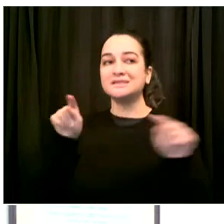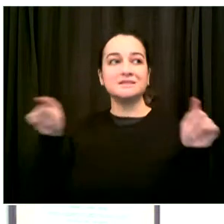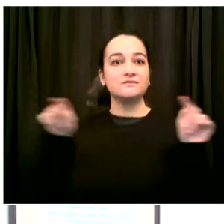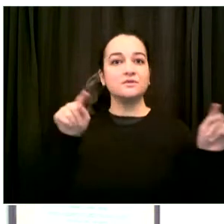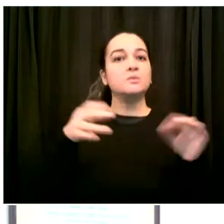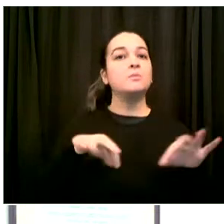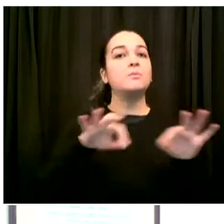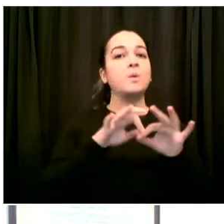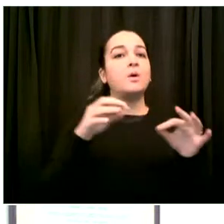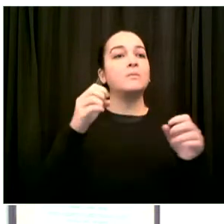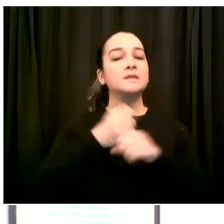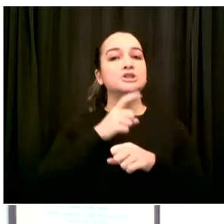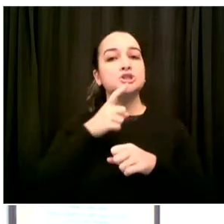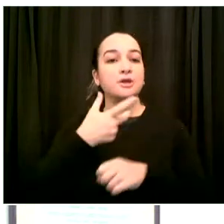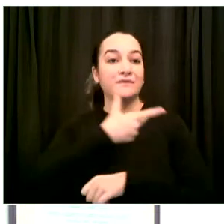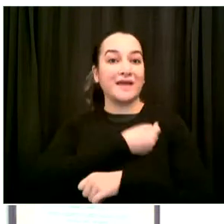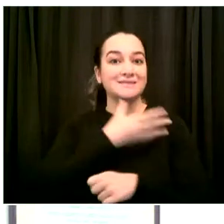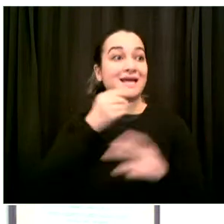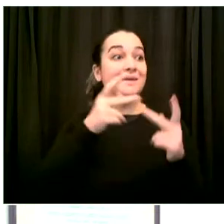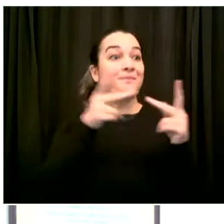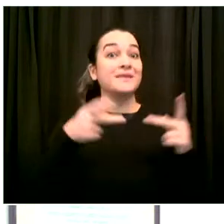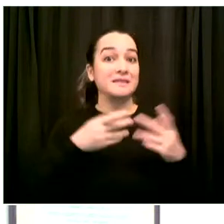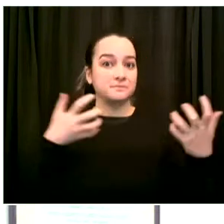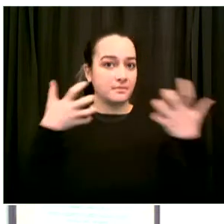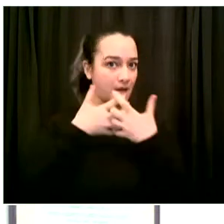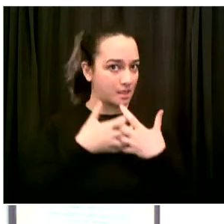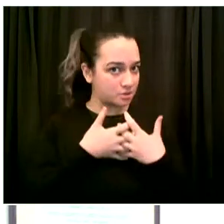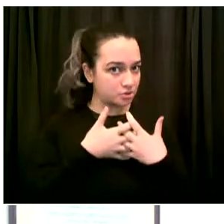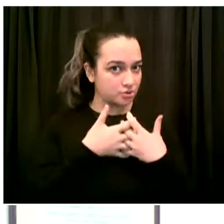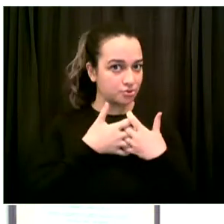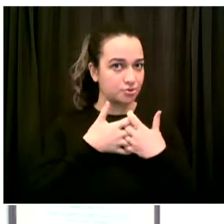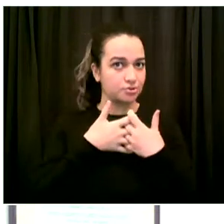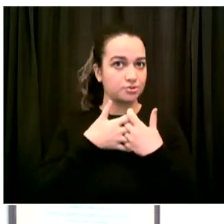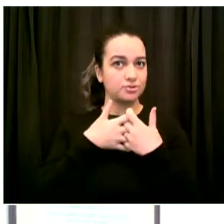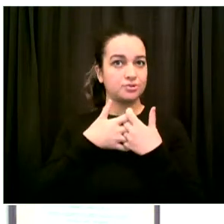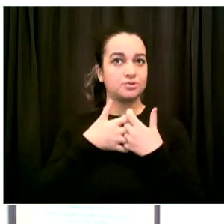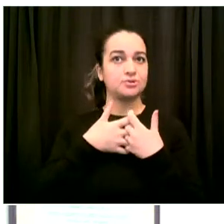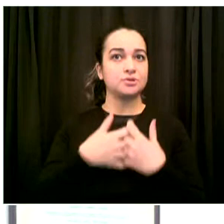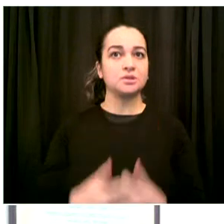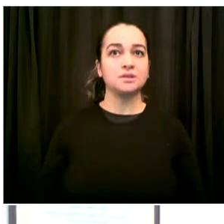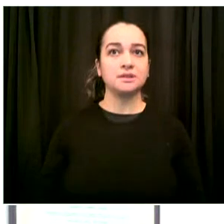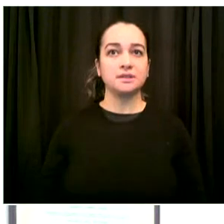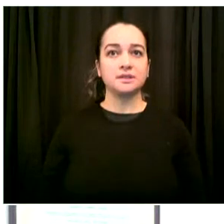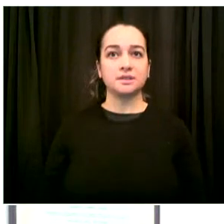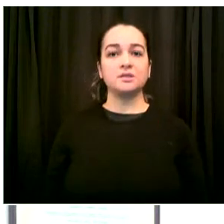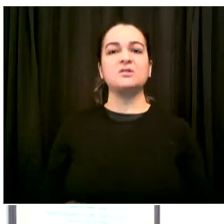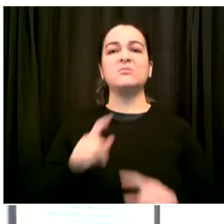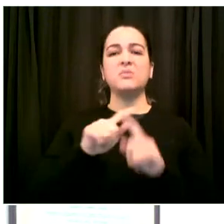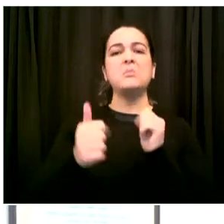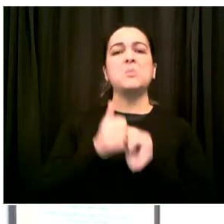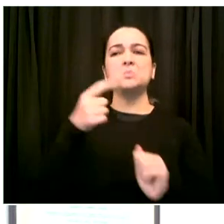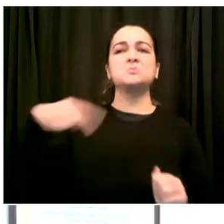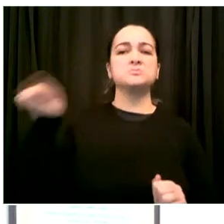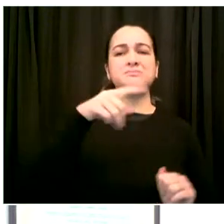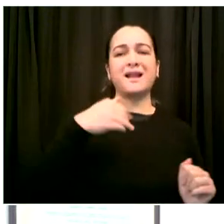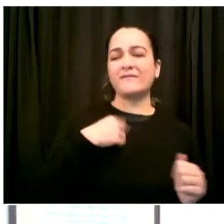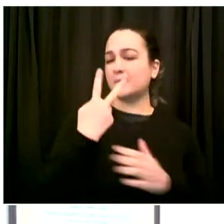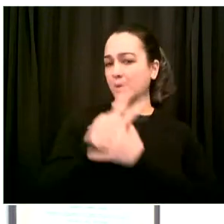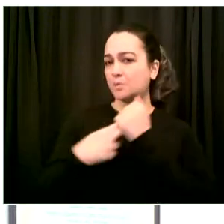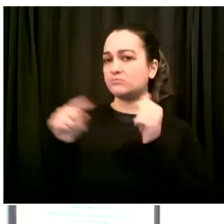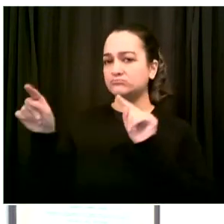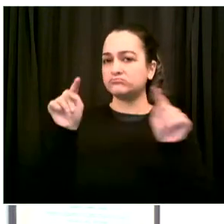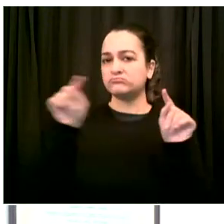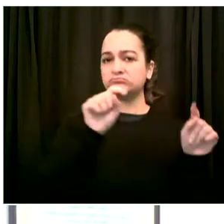at city sites, but generally it's split in that way to be able to ensure that the vaccine is safely stored